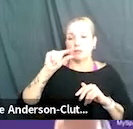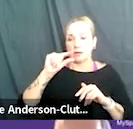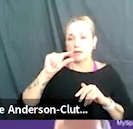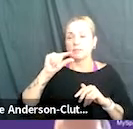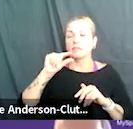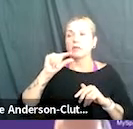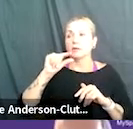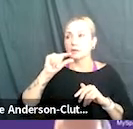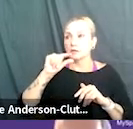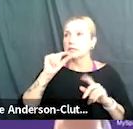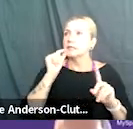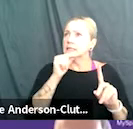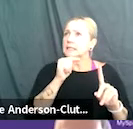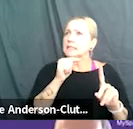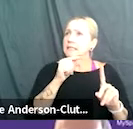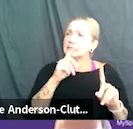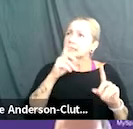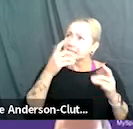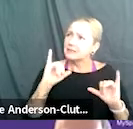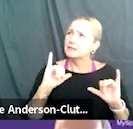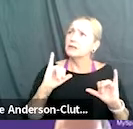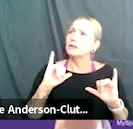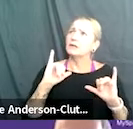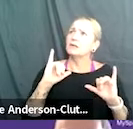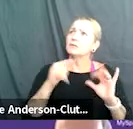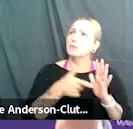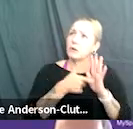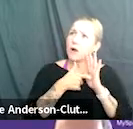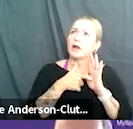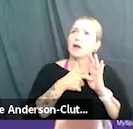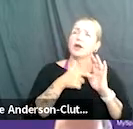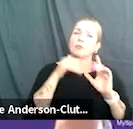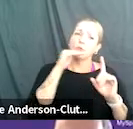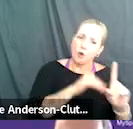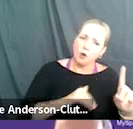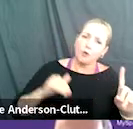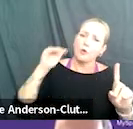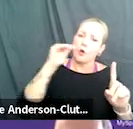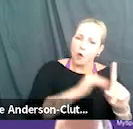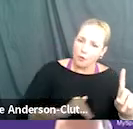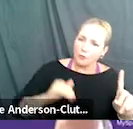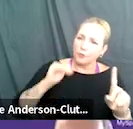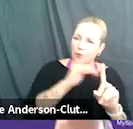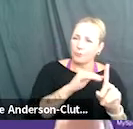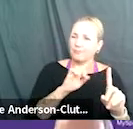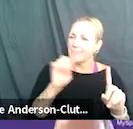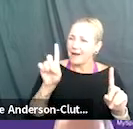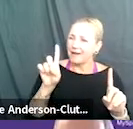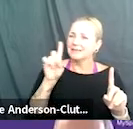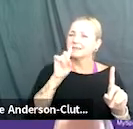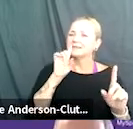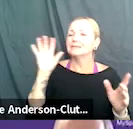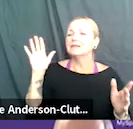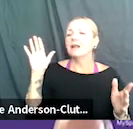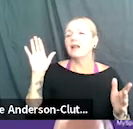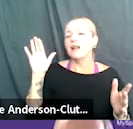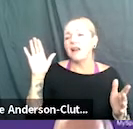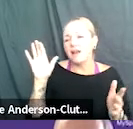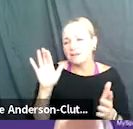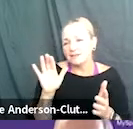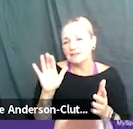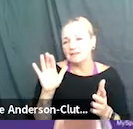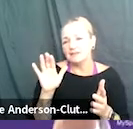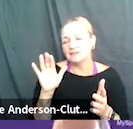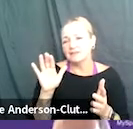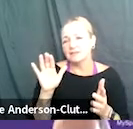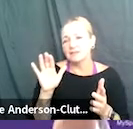less. He was eating, I think, more independently now, and his mom was saying he was flushing the toilet without prompting, and she recognized that that's a very low